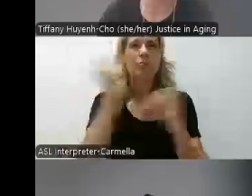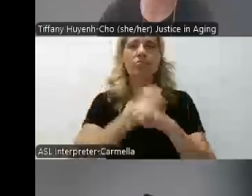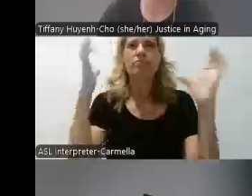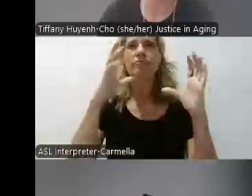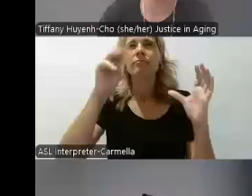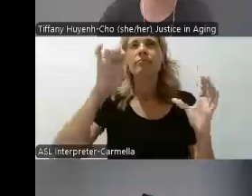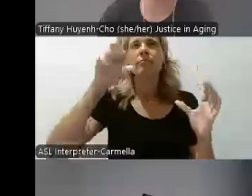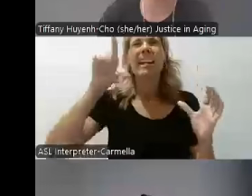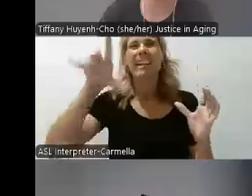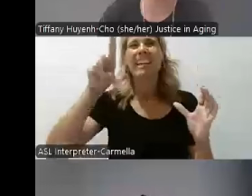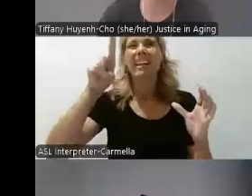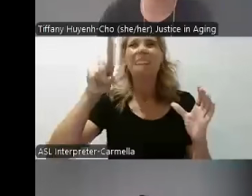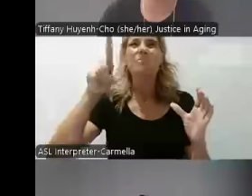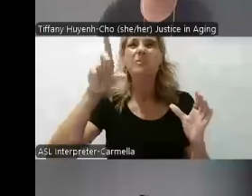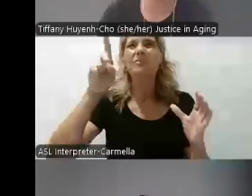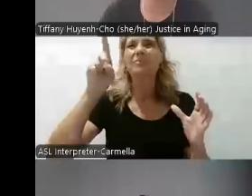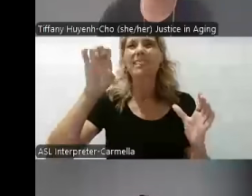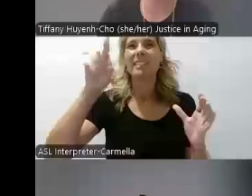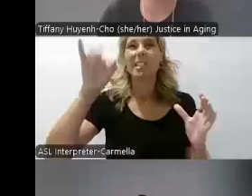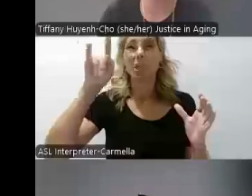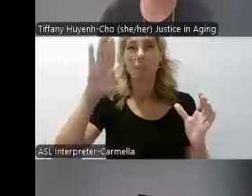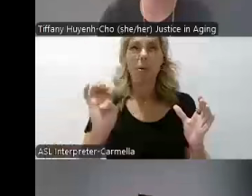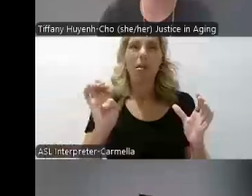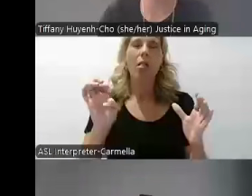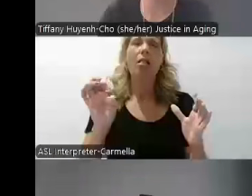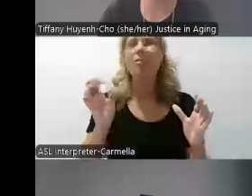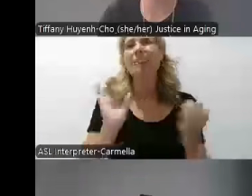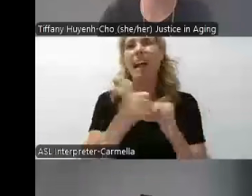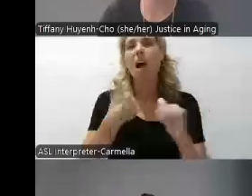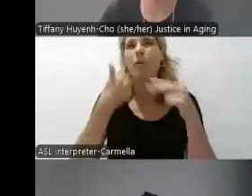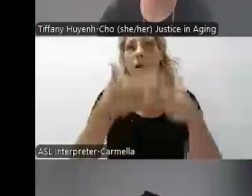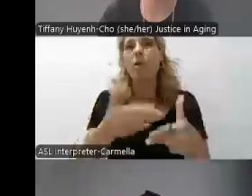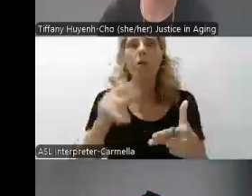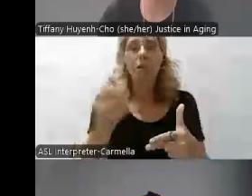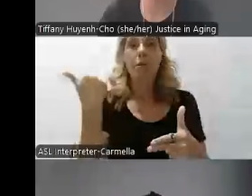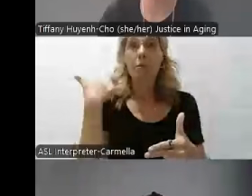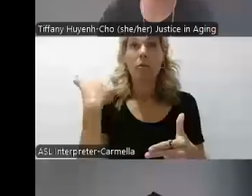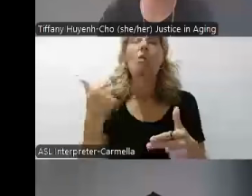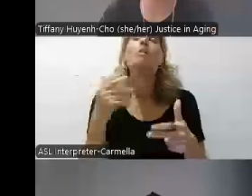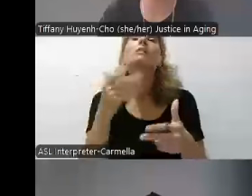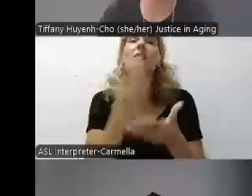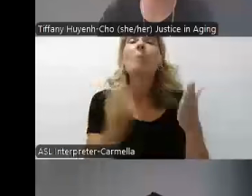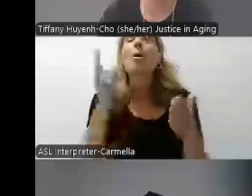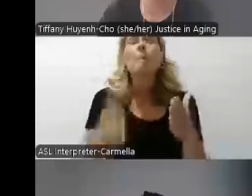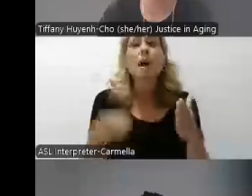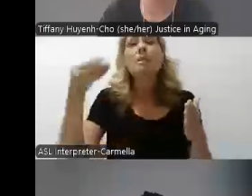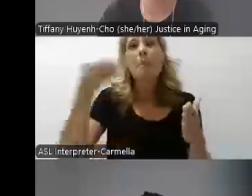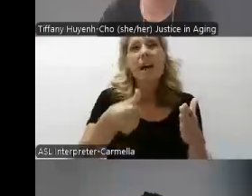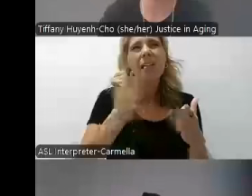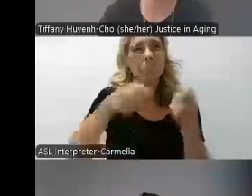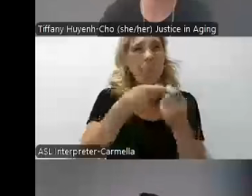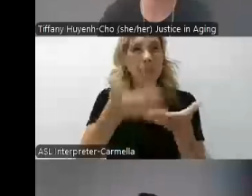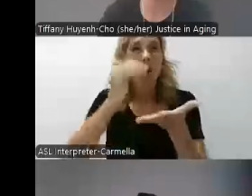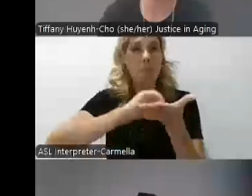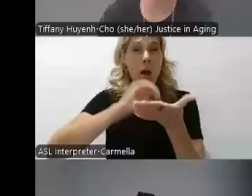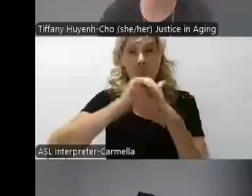deductible. It's how we used to refer to it when I was in practice. And the idea is that somebody has to spend a certain amount of